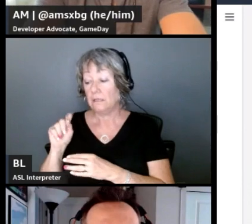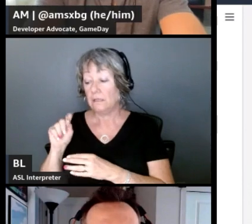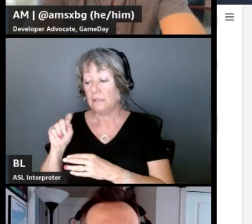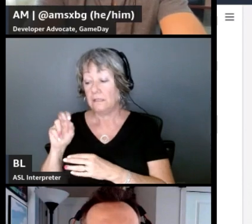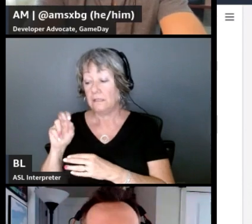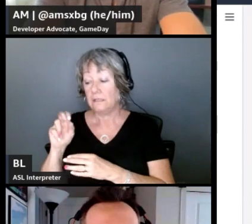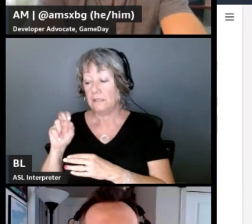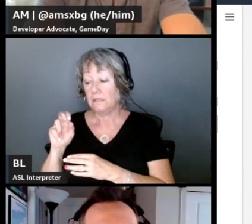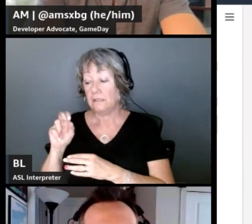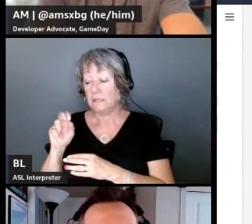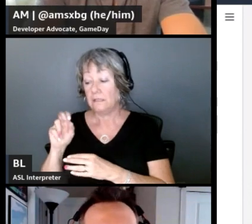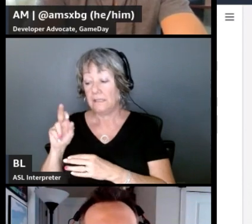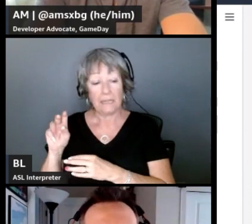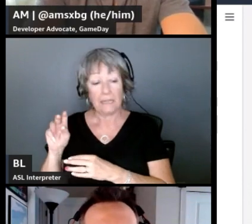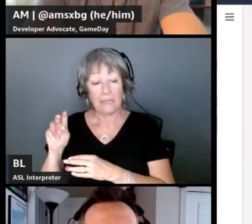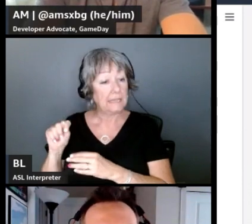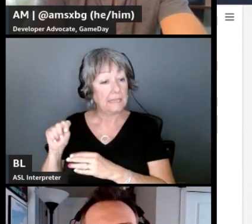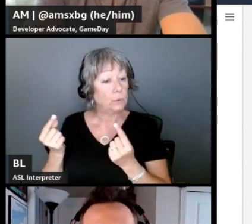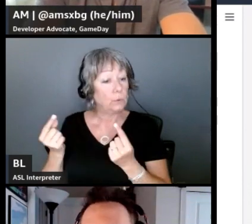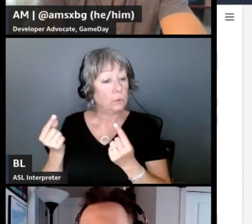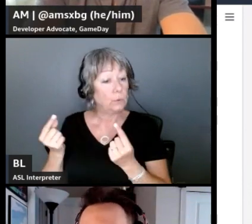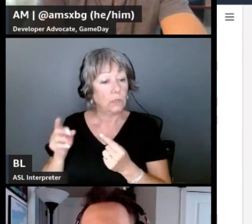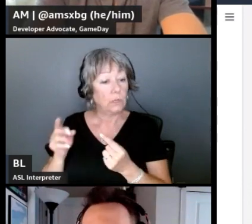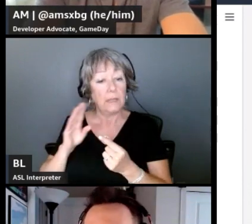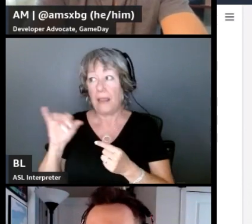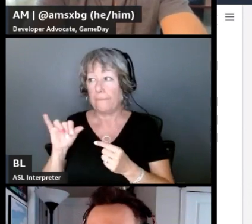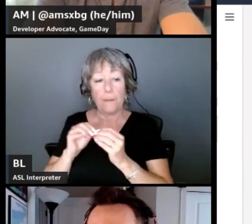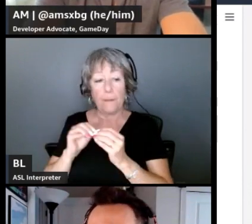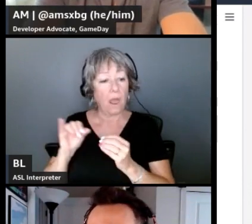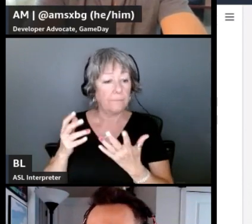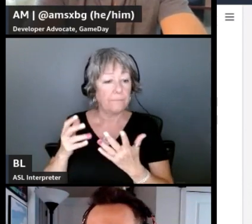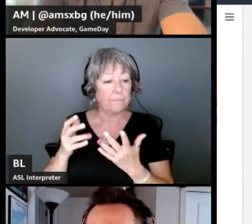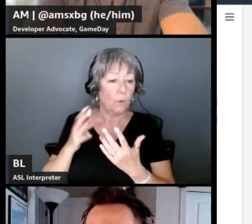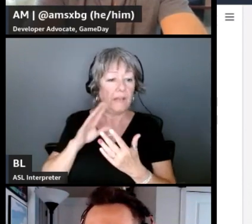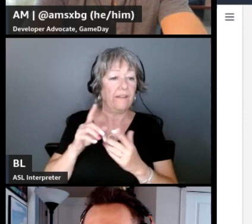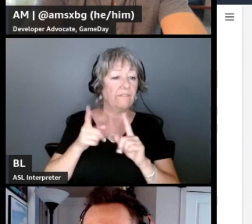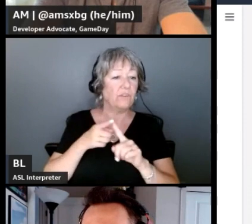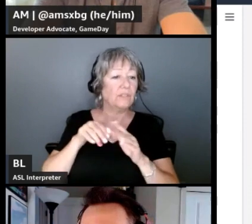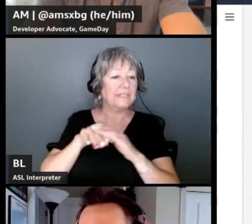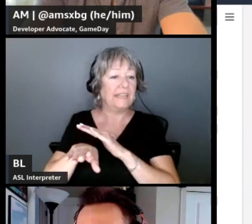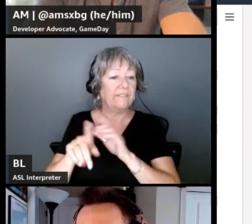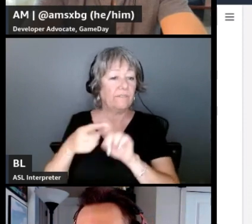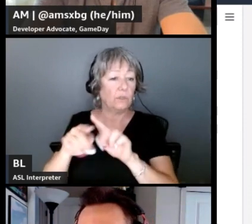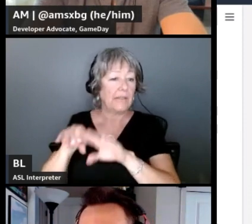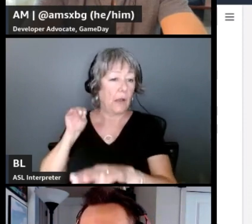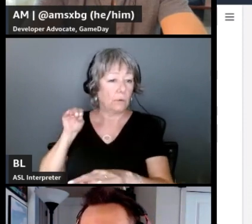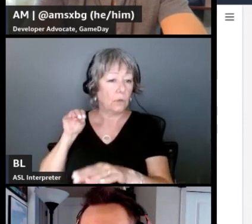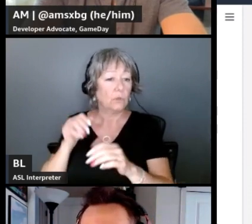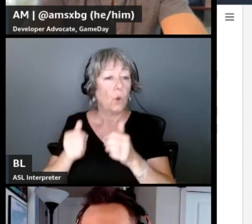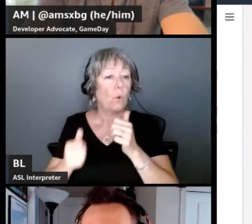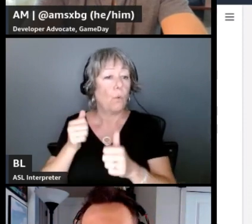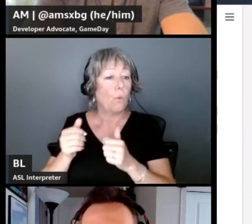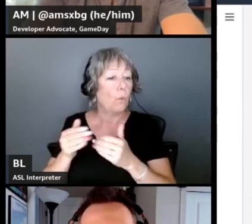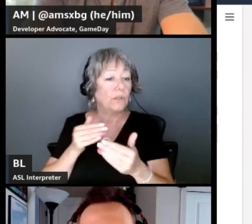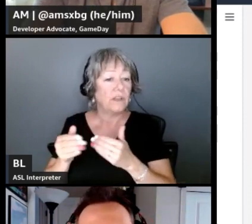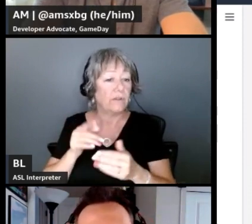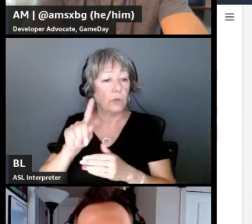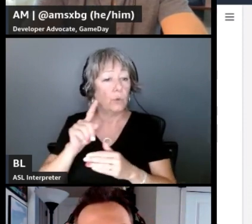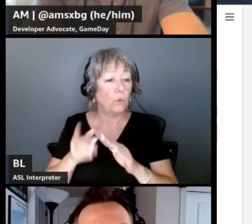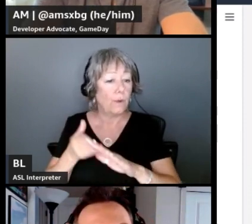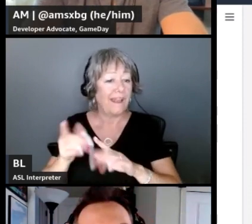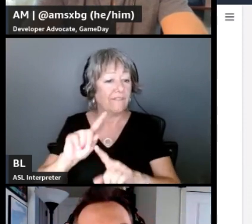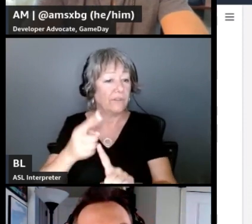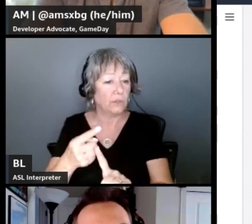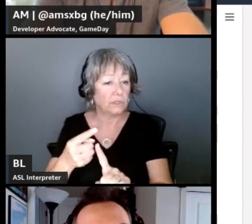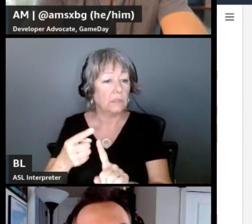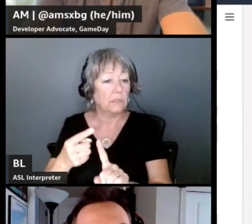a FIFO, right? First in, first out kind of a thing. Whichever operation you ran first, that will get executed, and then followed by a second operation, and so on and so forth. Just giving customers more